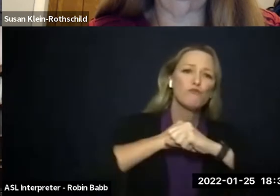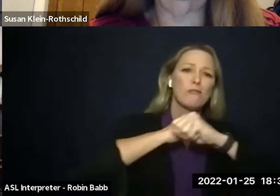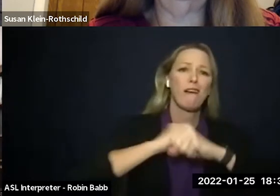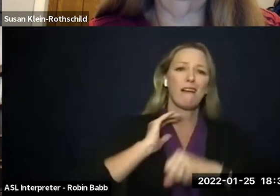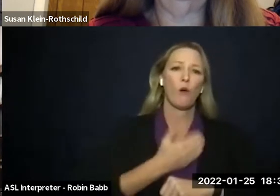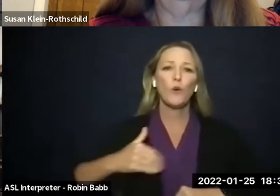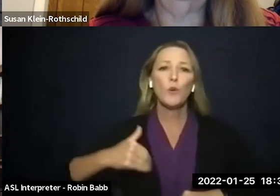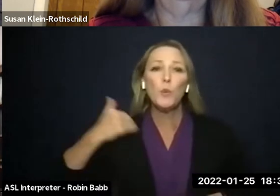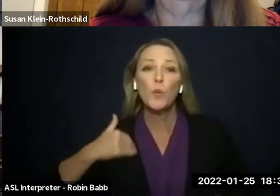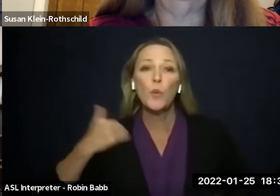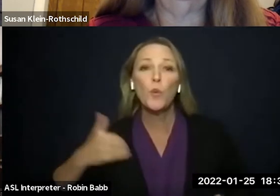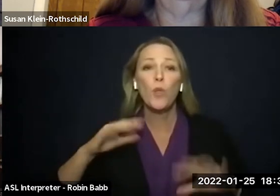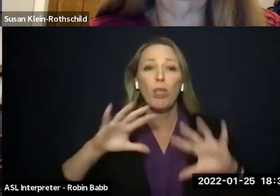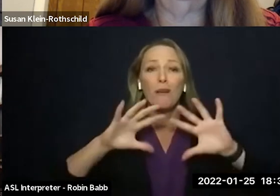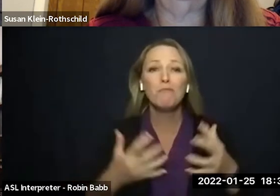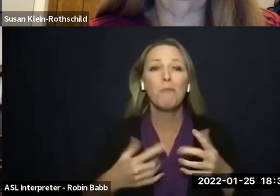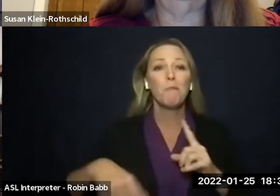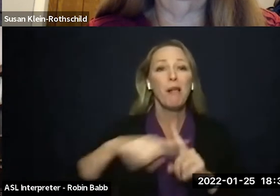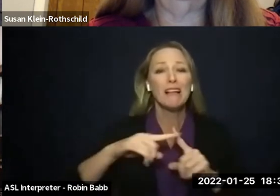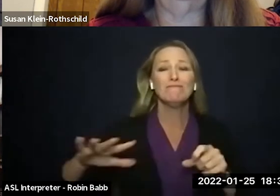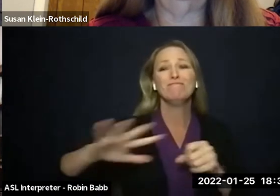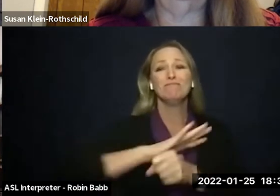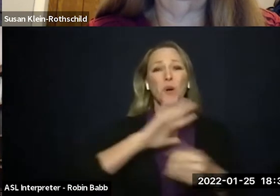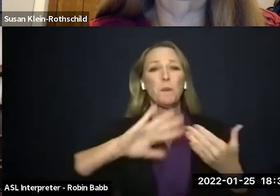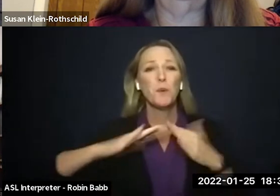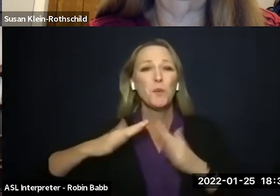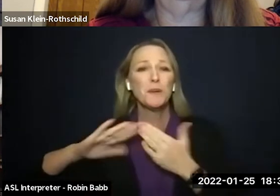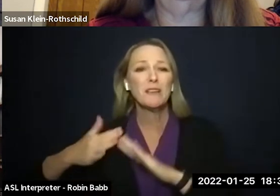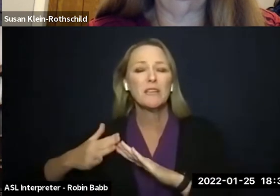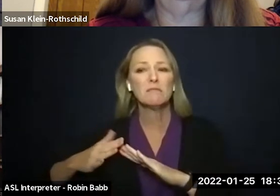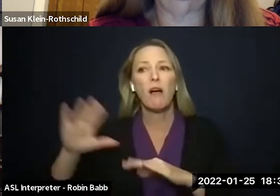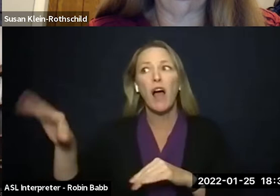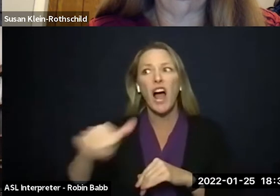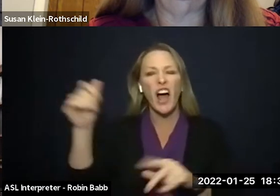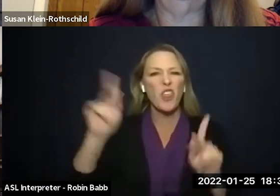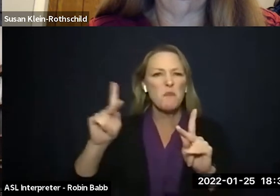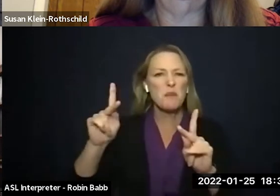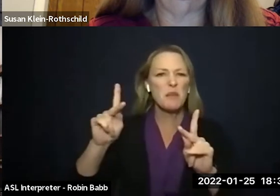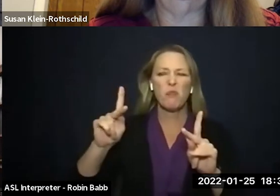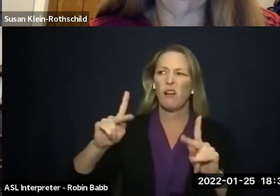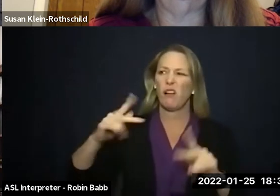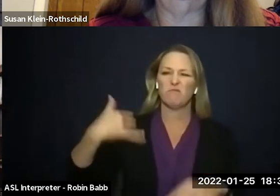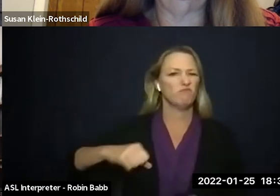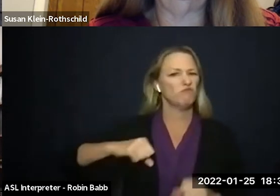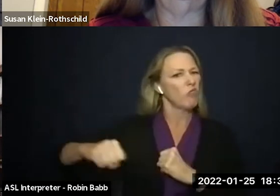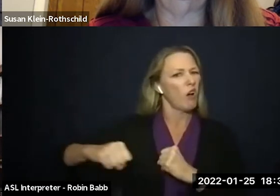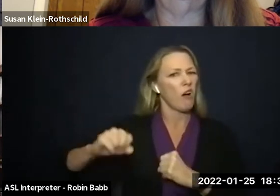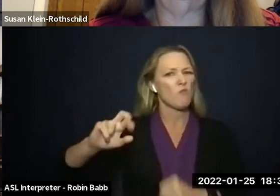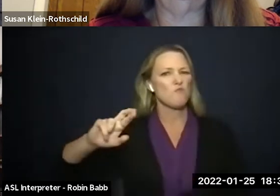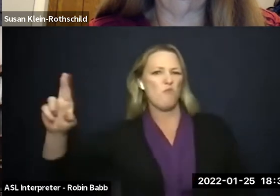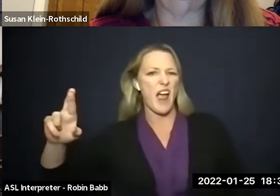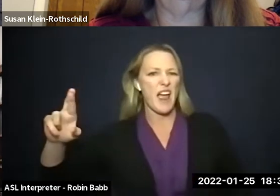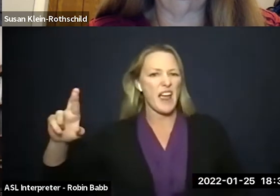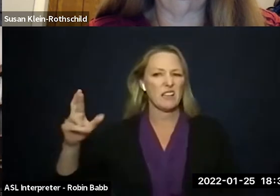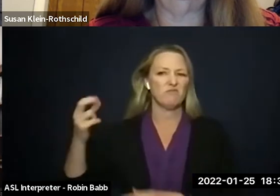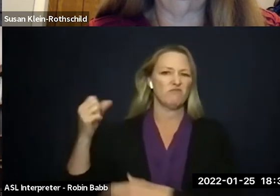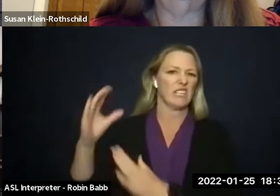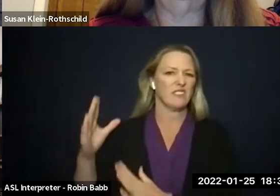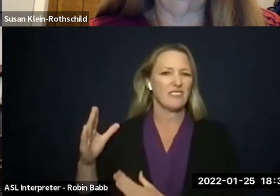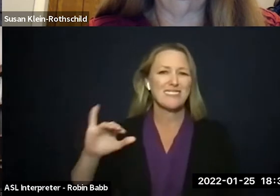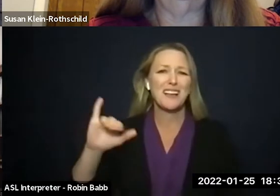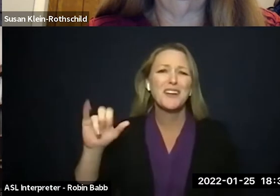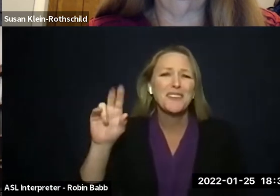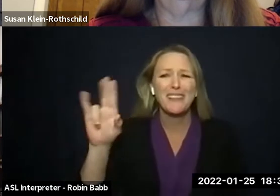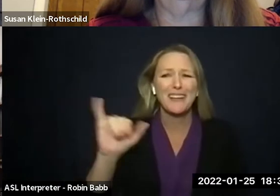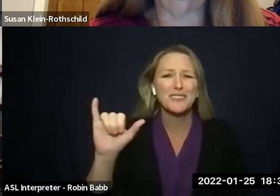community um all of the comments that have been made by far-right activists uh like justin shores a you don't get